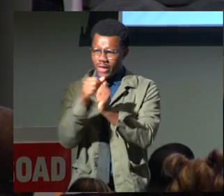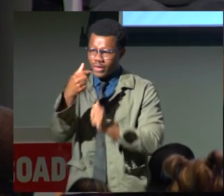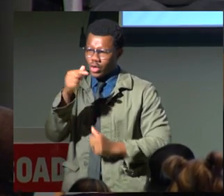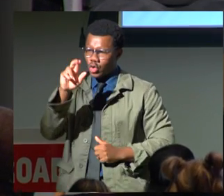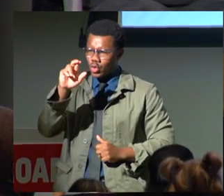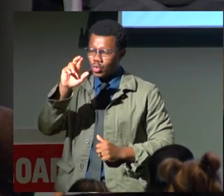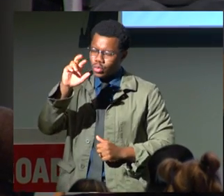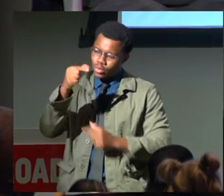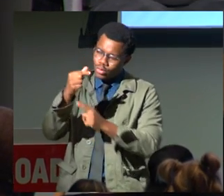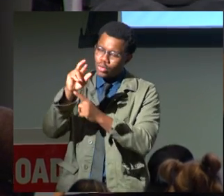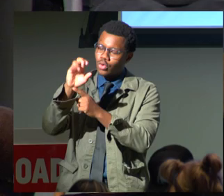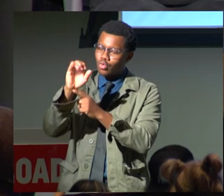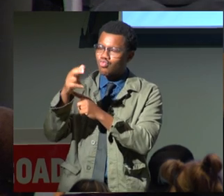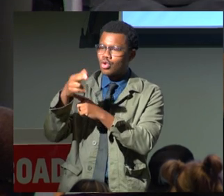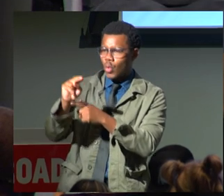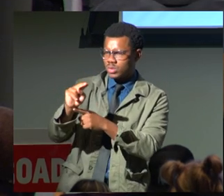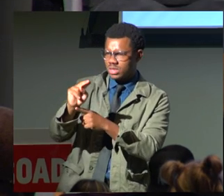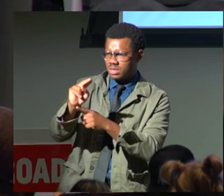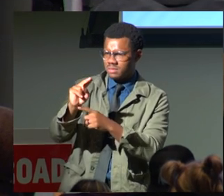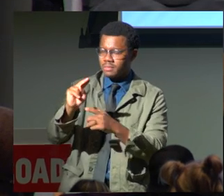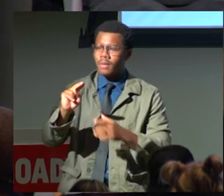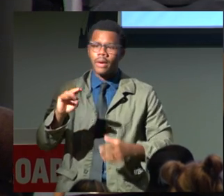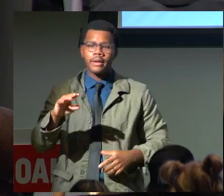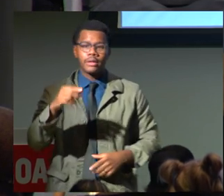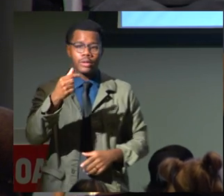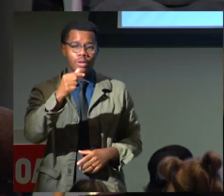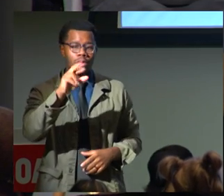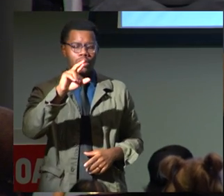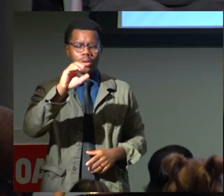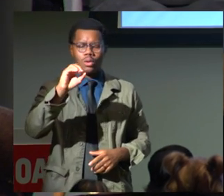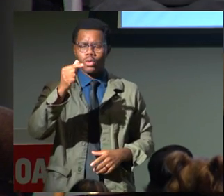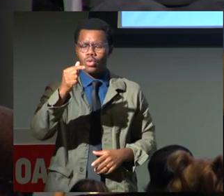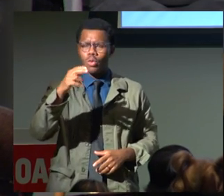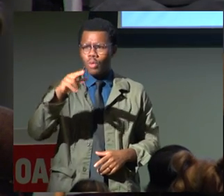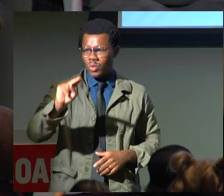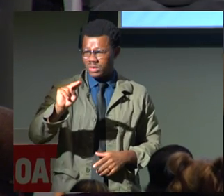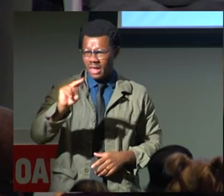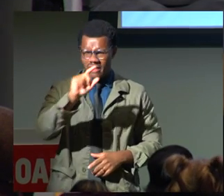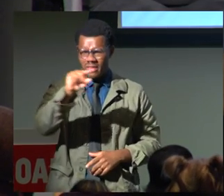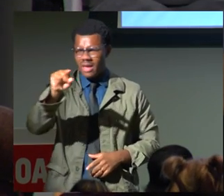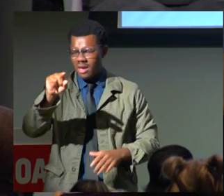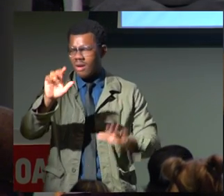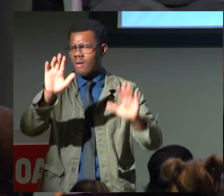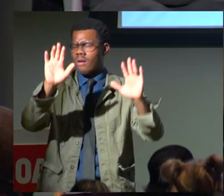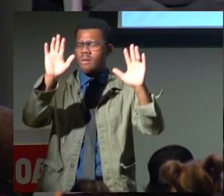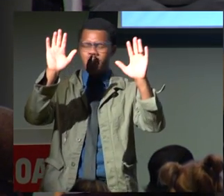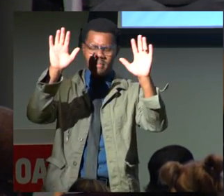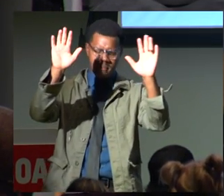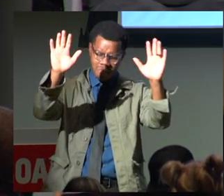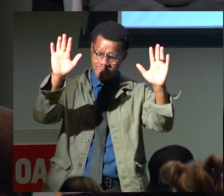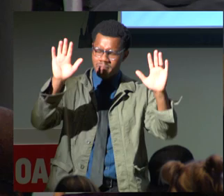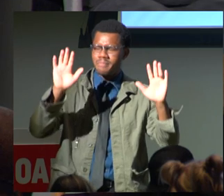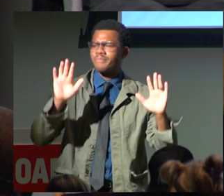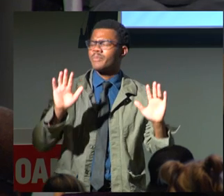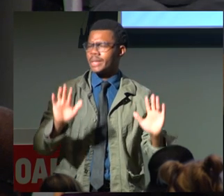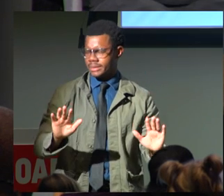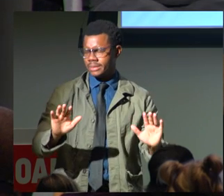Yeah. Okay? Yes. Well, Gagosian are amazing. They are literally